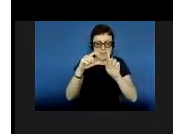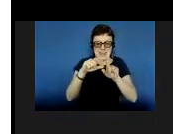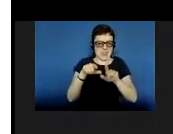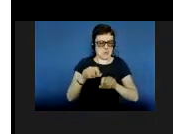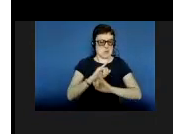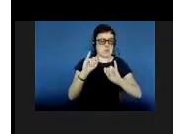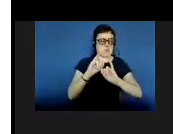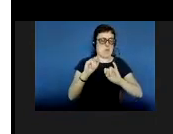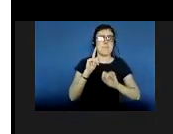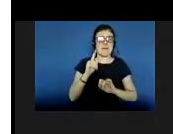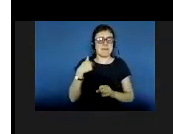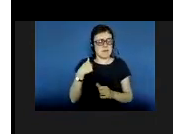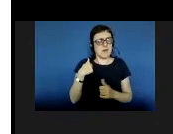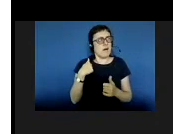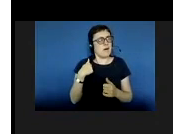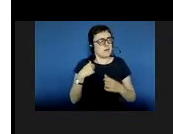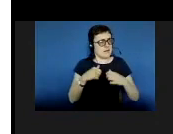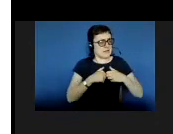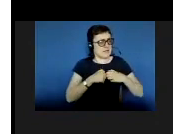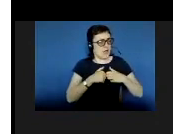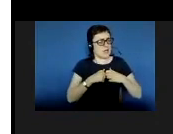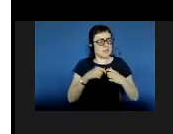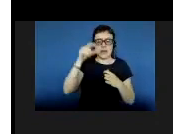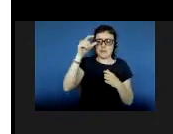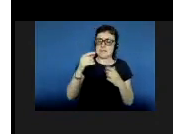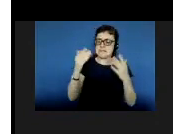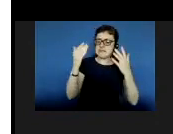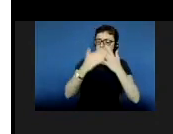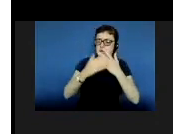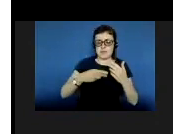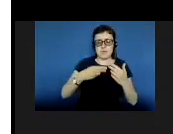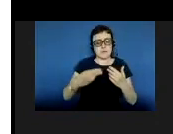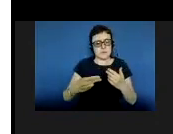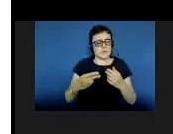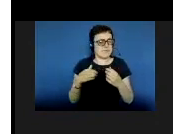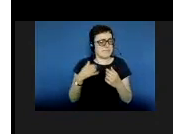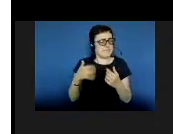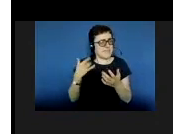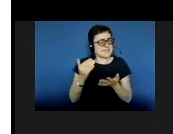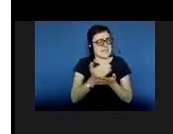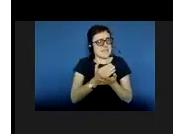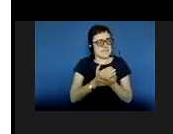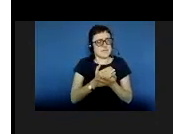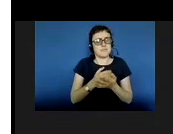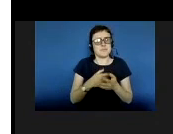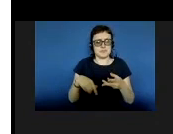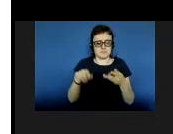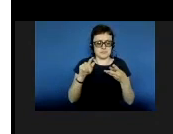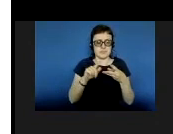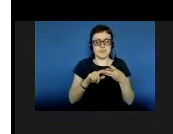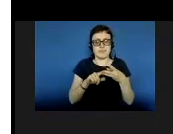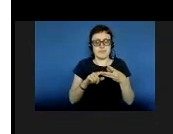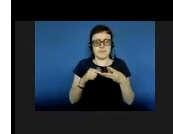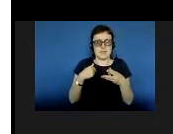I've tried to re-envisage it at night time as a comforting space to the patient." And the final one reads, "I'm reminding myself that I entered into